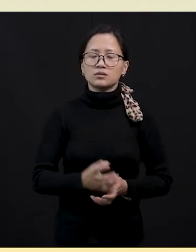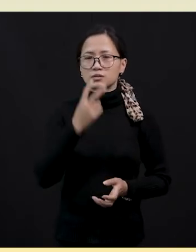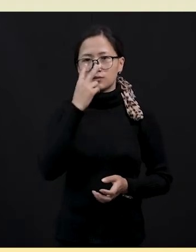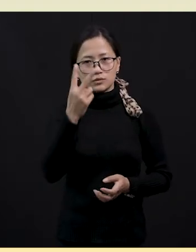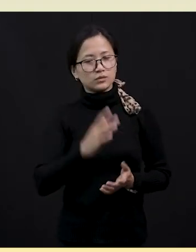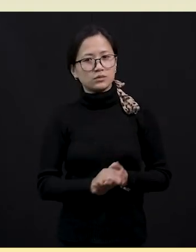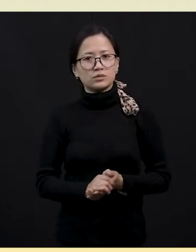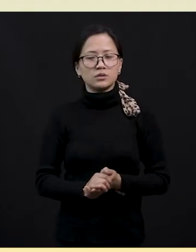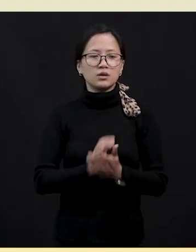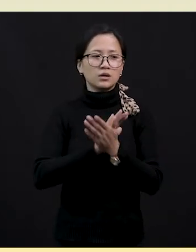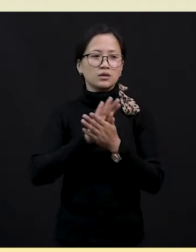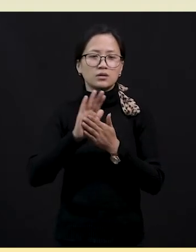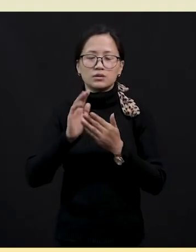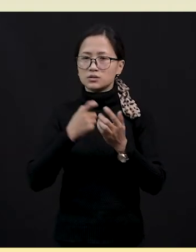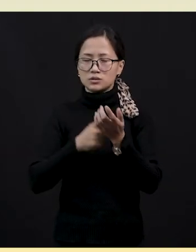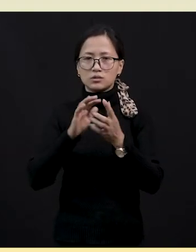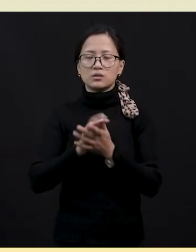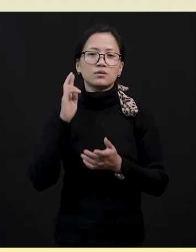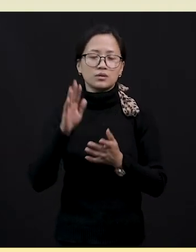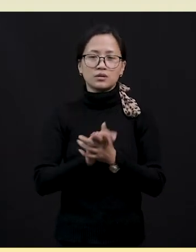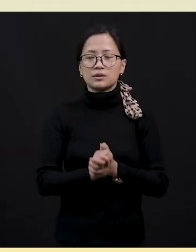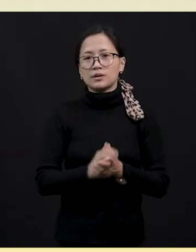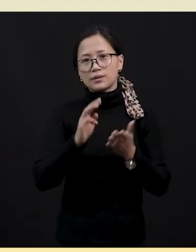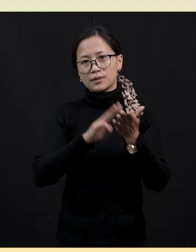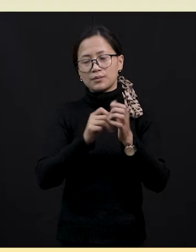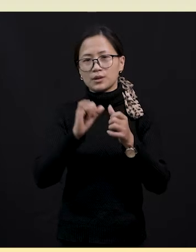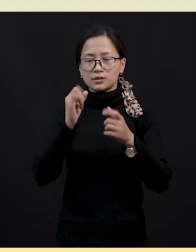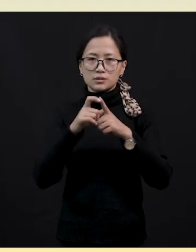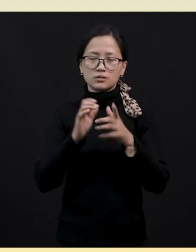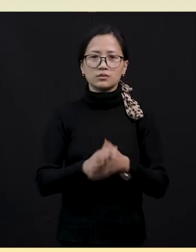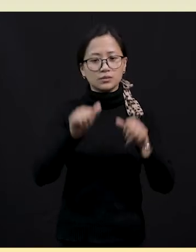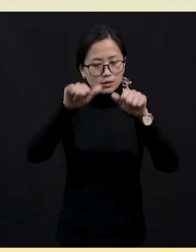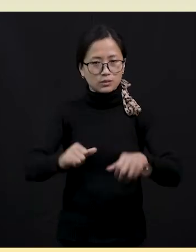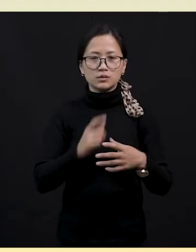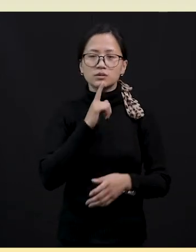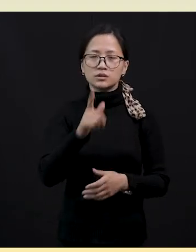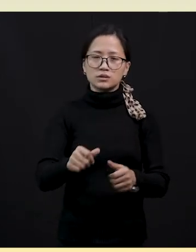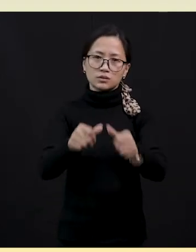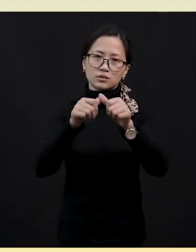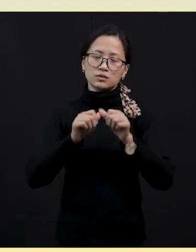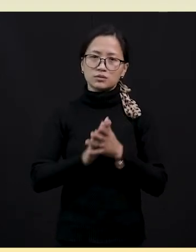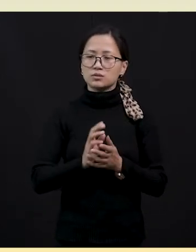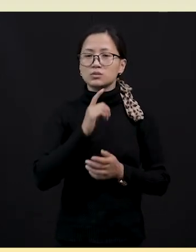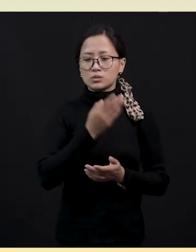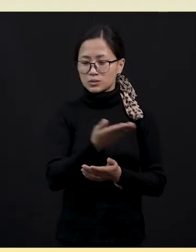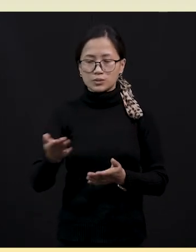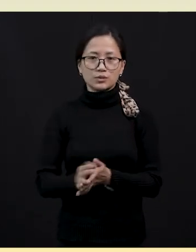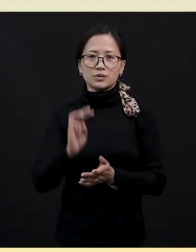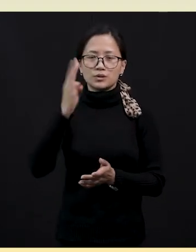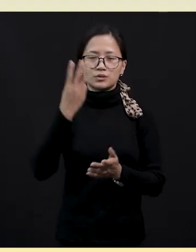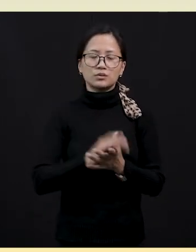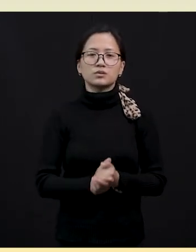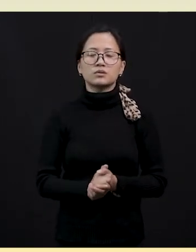visit a hermit, and maybe he will be able to tell him the answer to those three questions. So, who's a